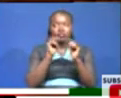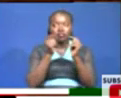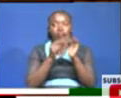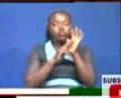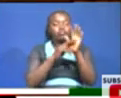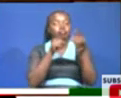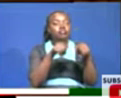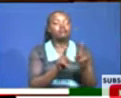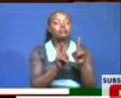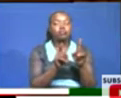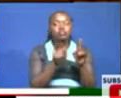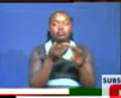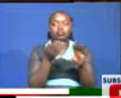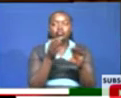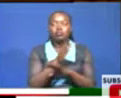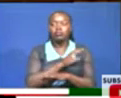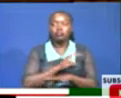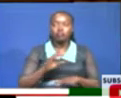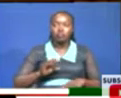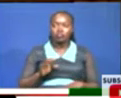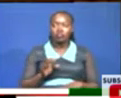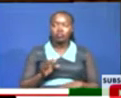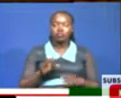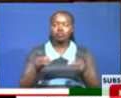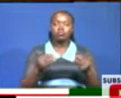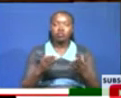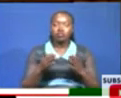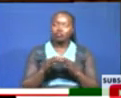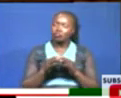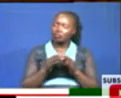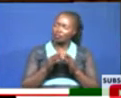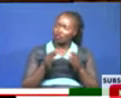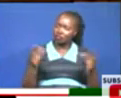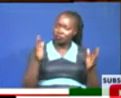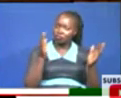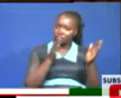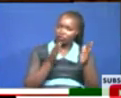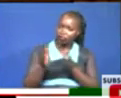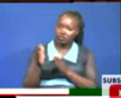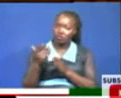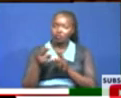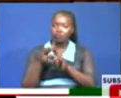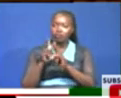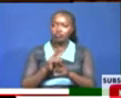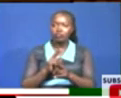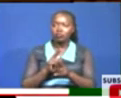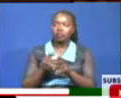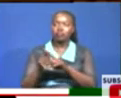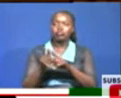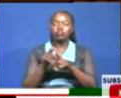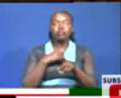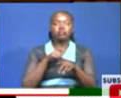itself before the committee gave us an elaborate strategy of our exit. We even have a